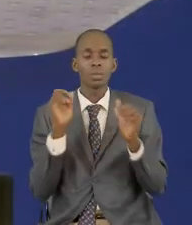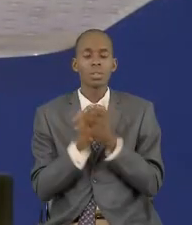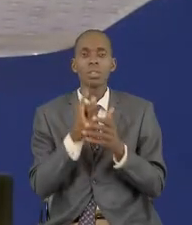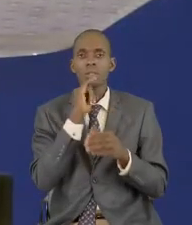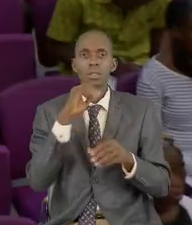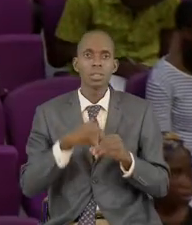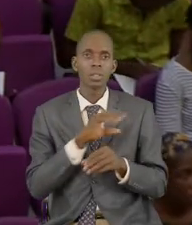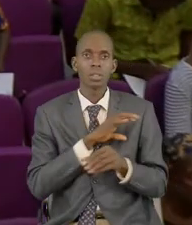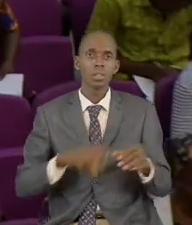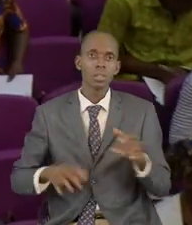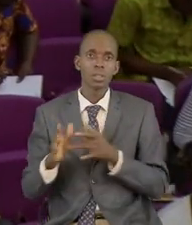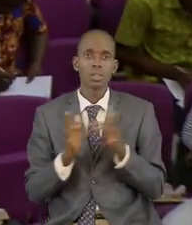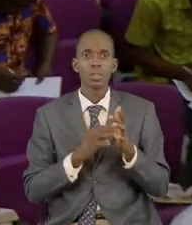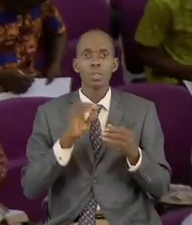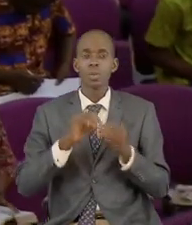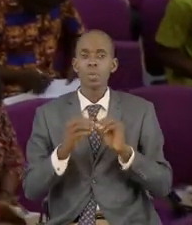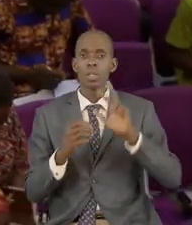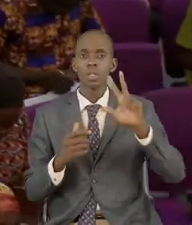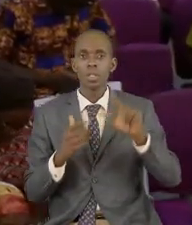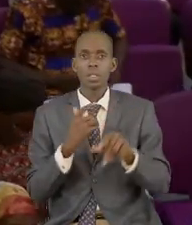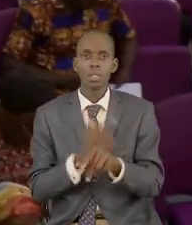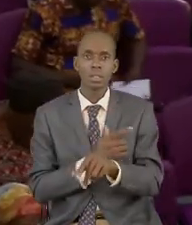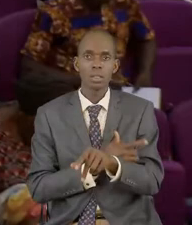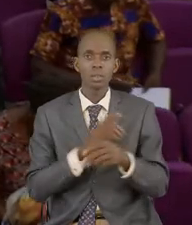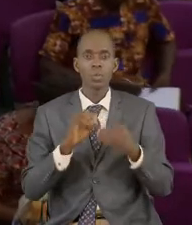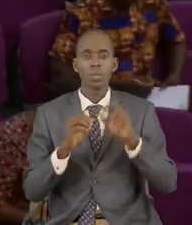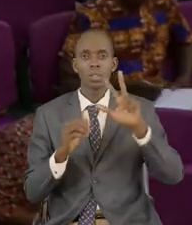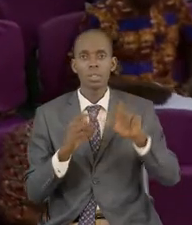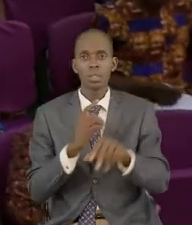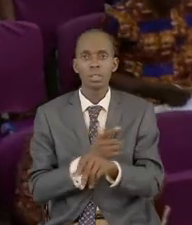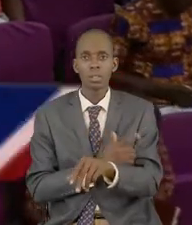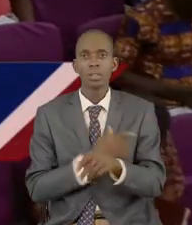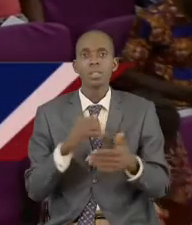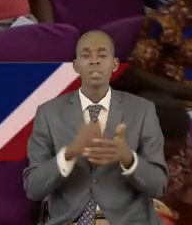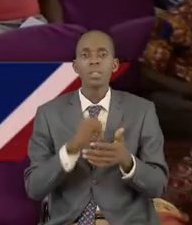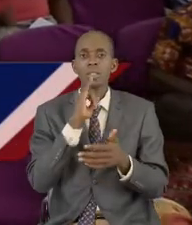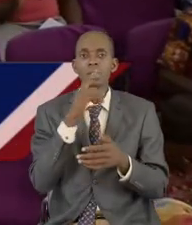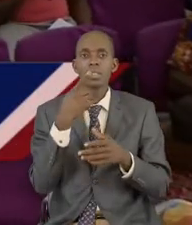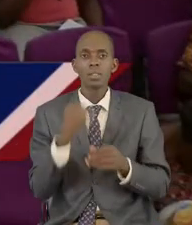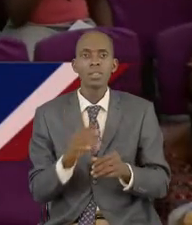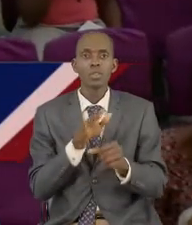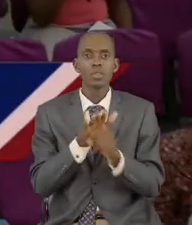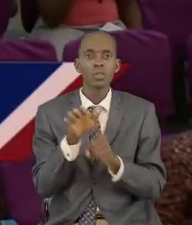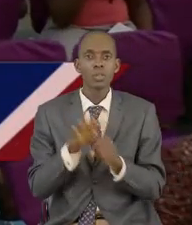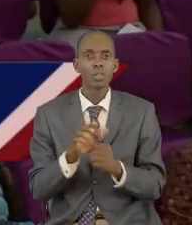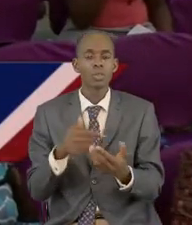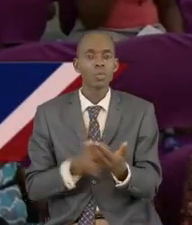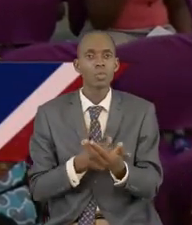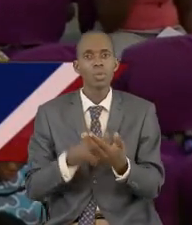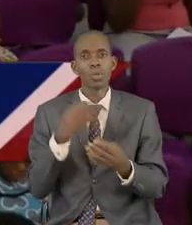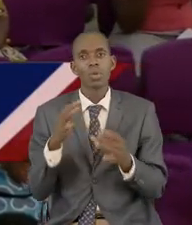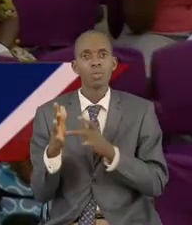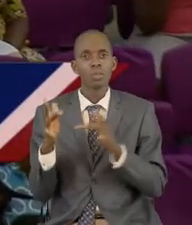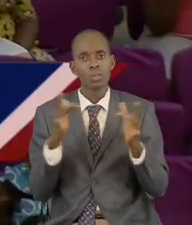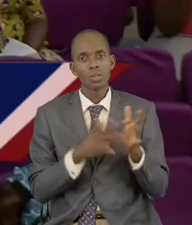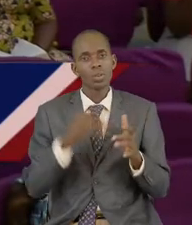We're coming to number three here. Number three is the sufficient gospel of Jesus